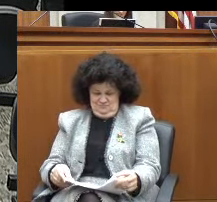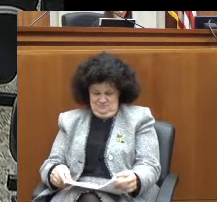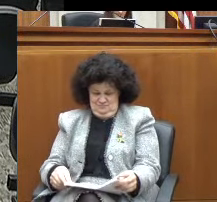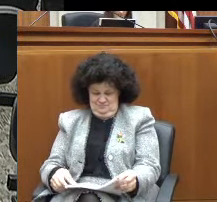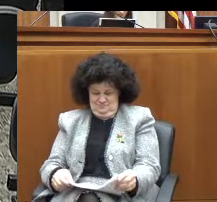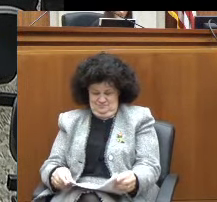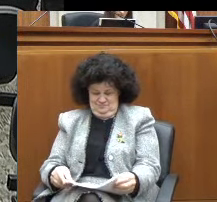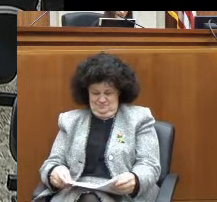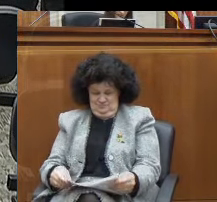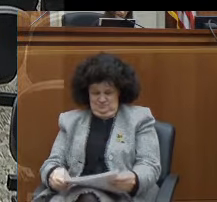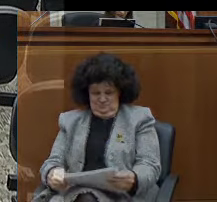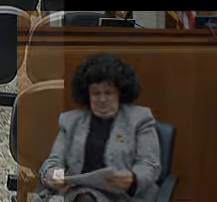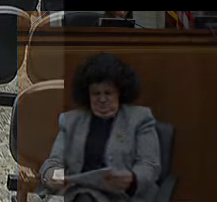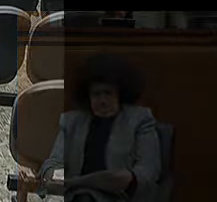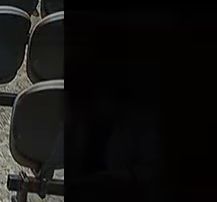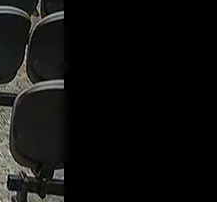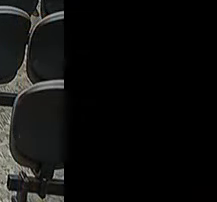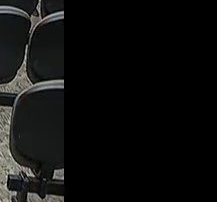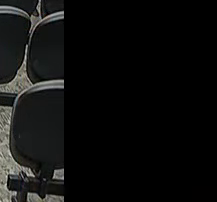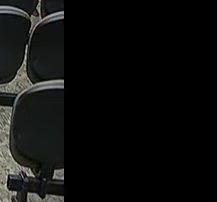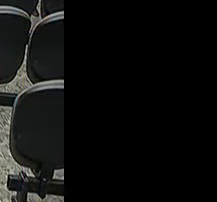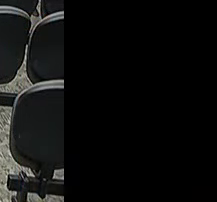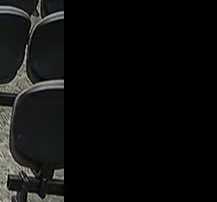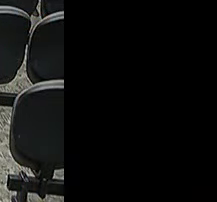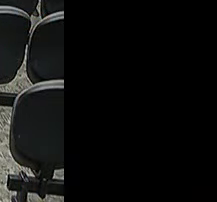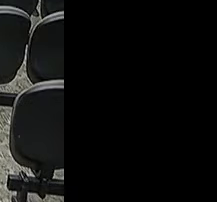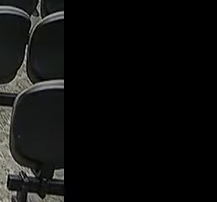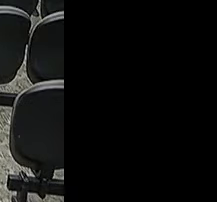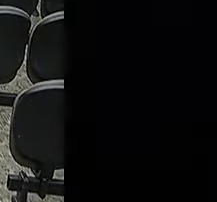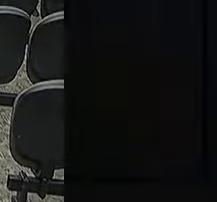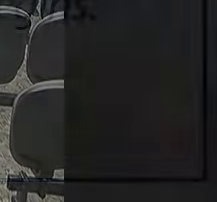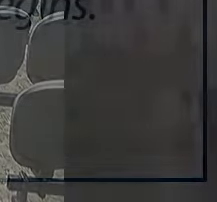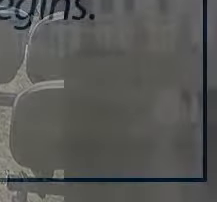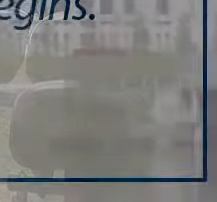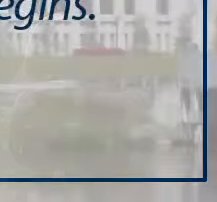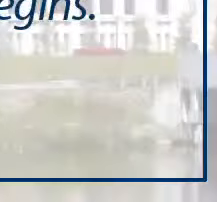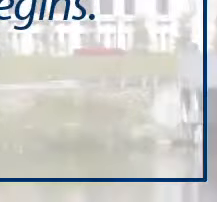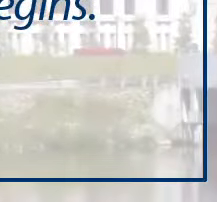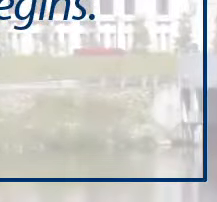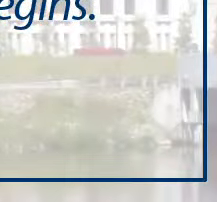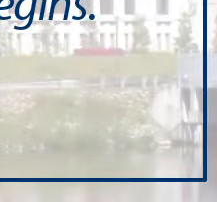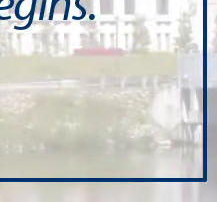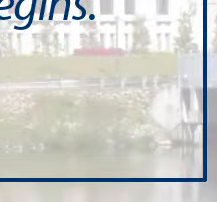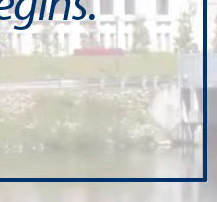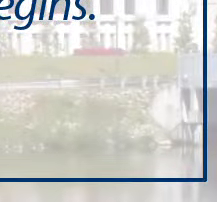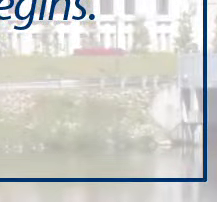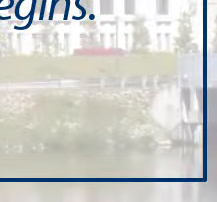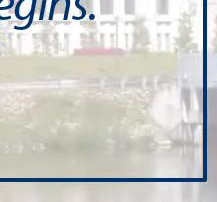and we will return. 2 minutes. 4 minutes.